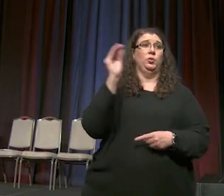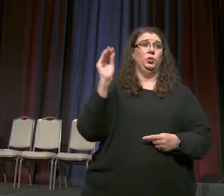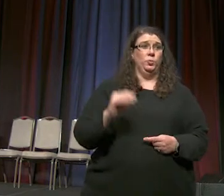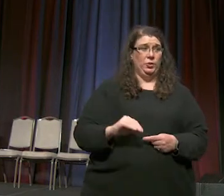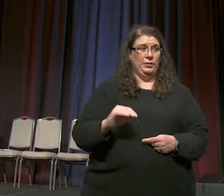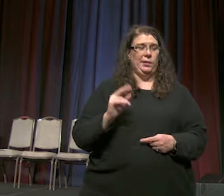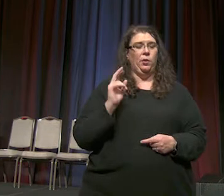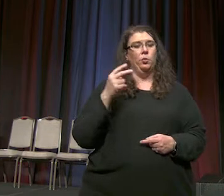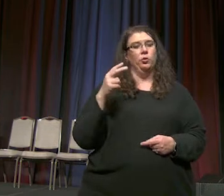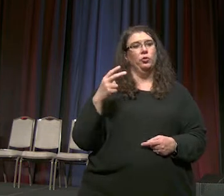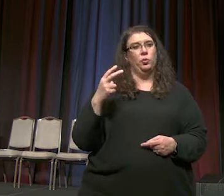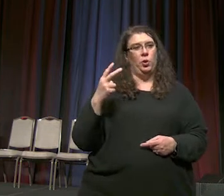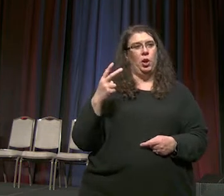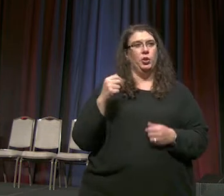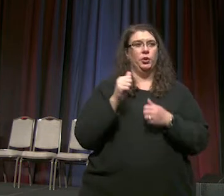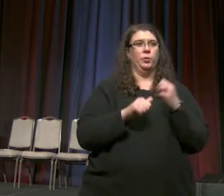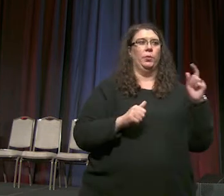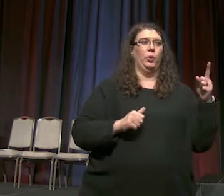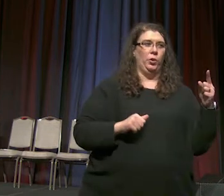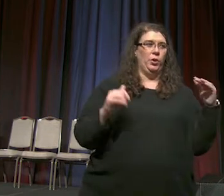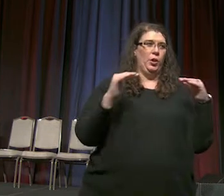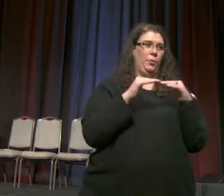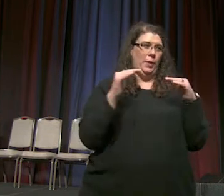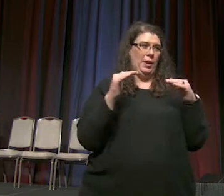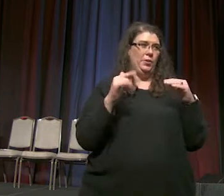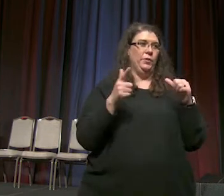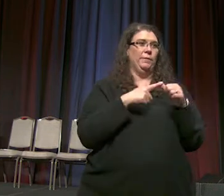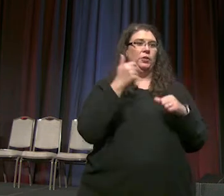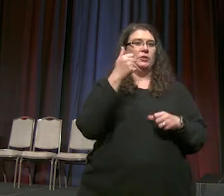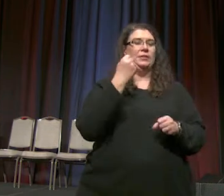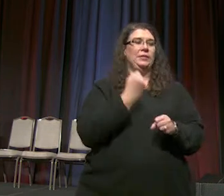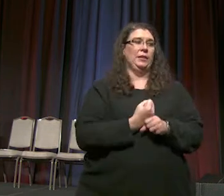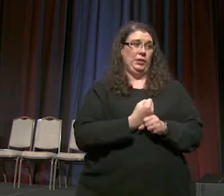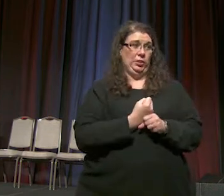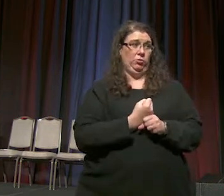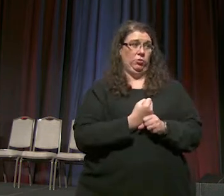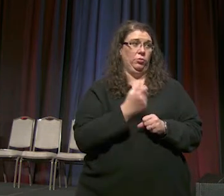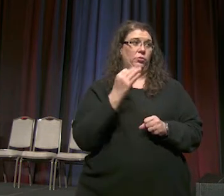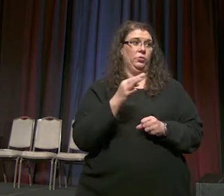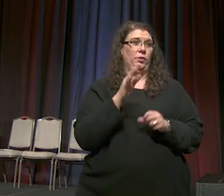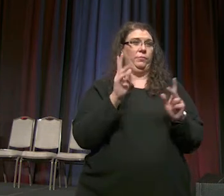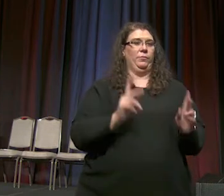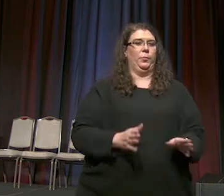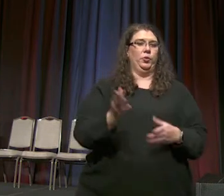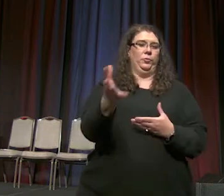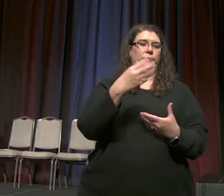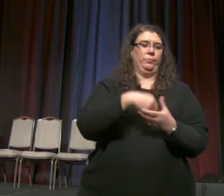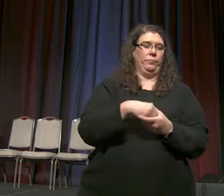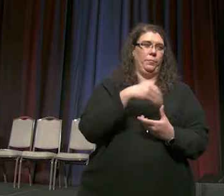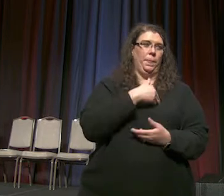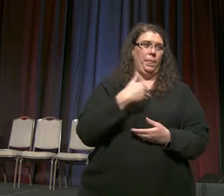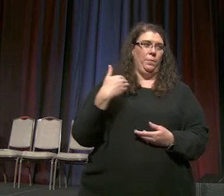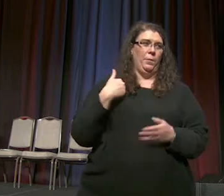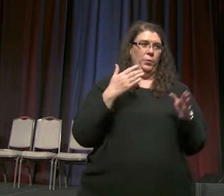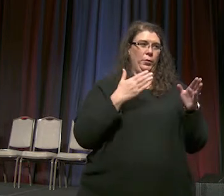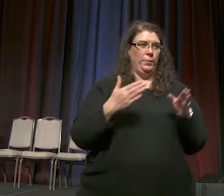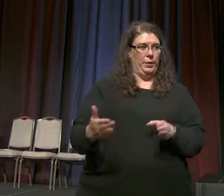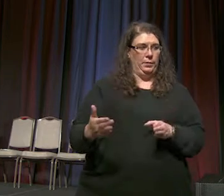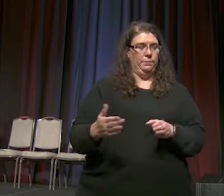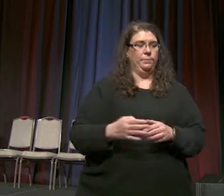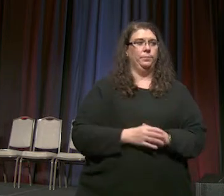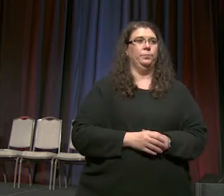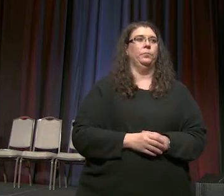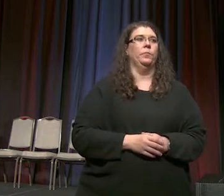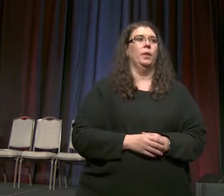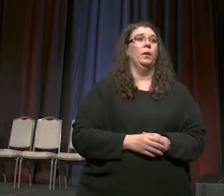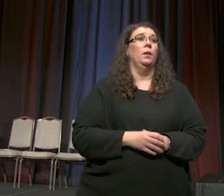or a $2 for $1 match for the first 10 years of a participant's membership in the plan.